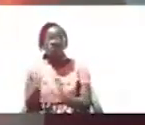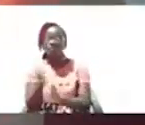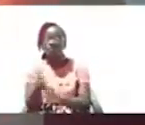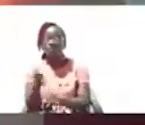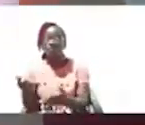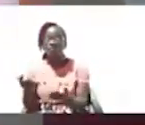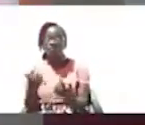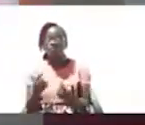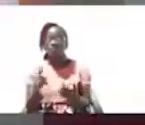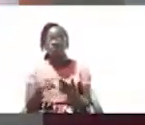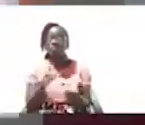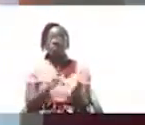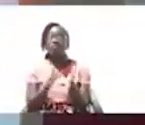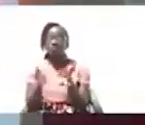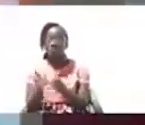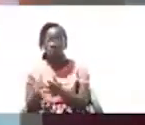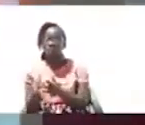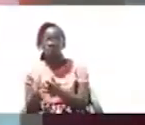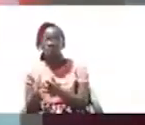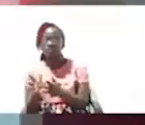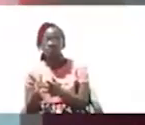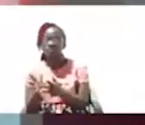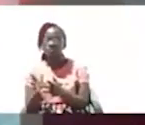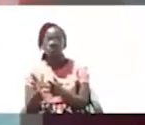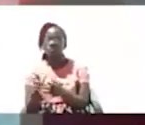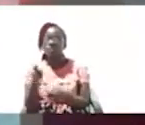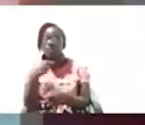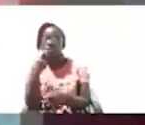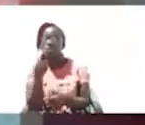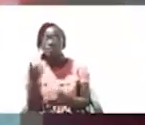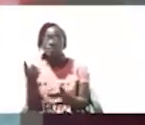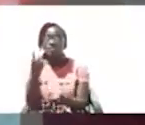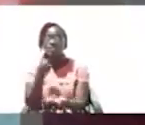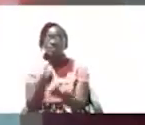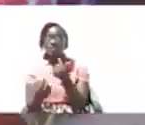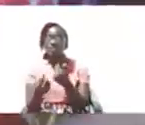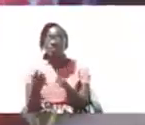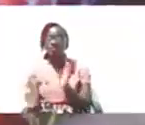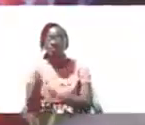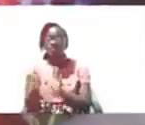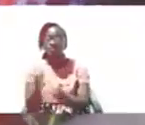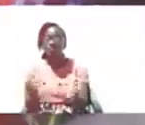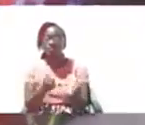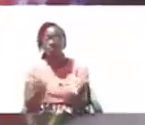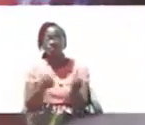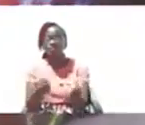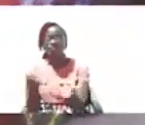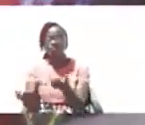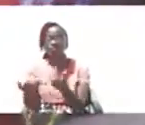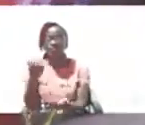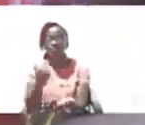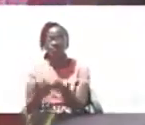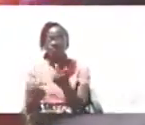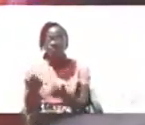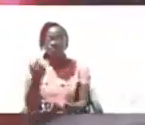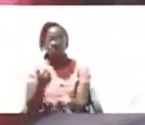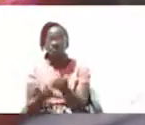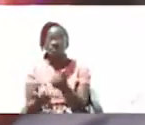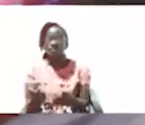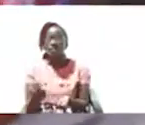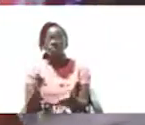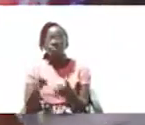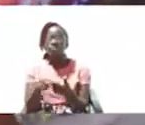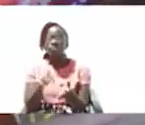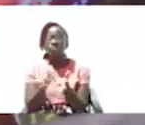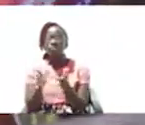has stretched for us. Why the Abba? Who is coming? To America, to America, to America, to America. Run over here. Salvation